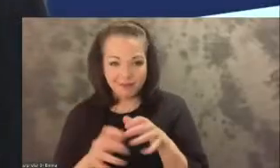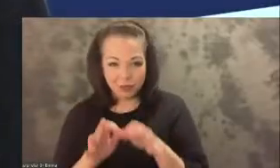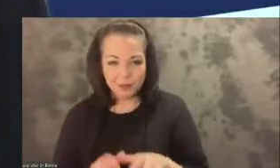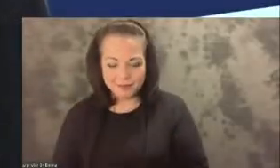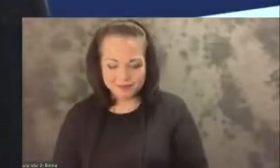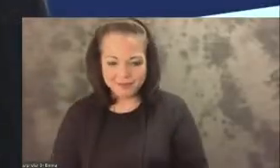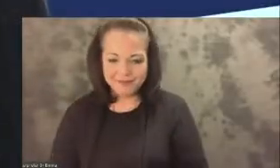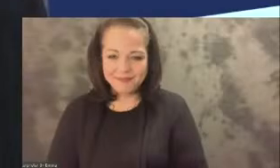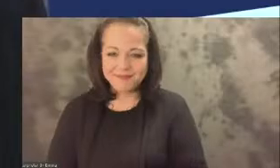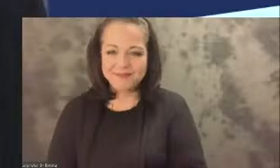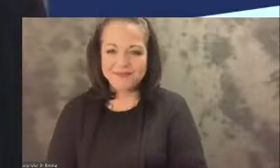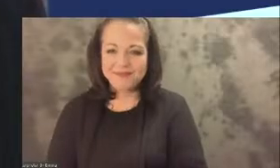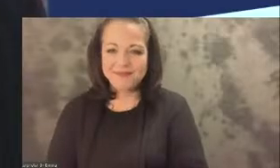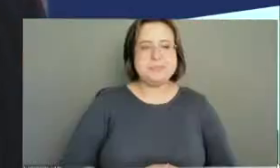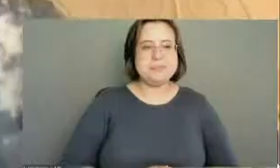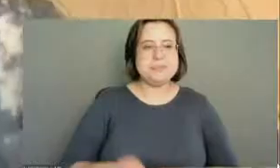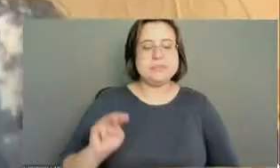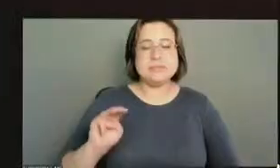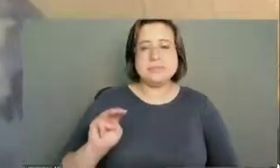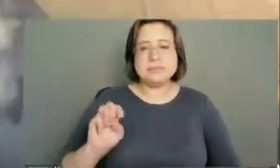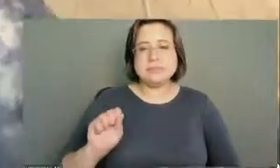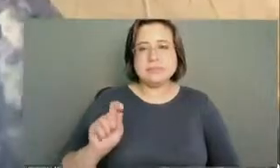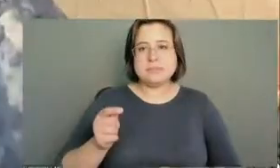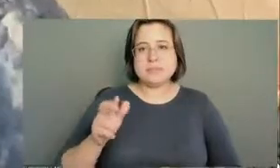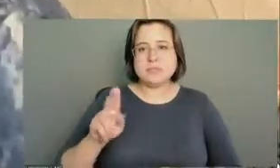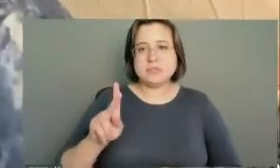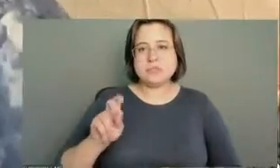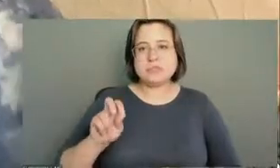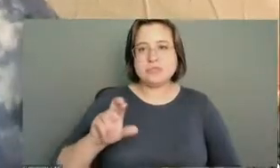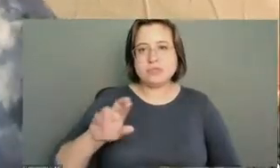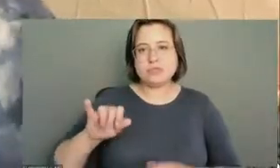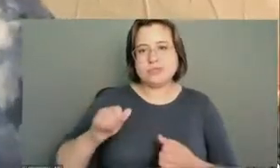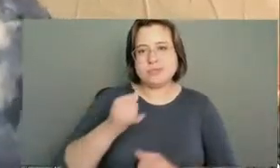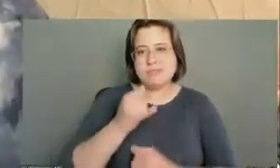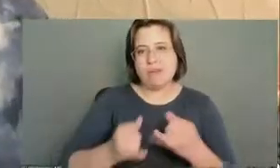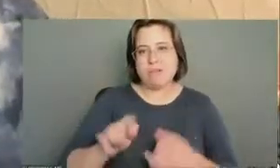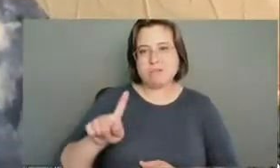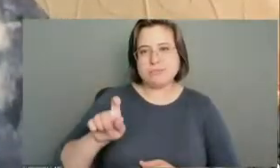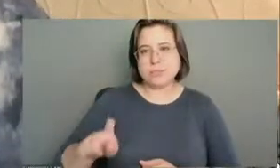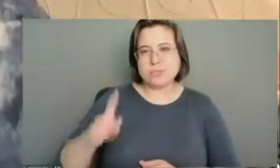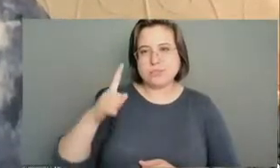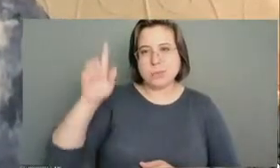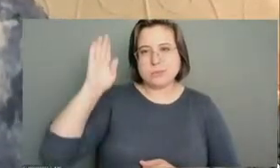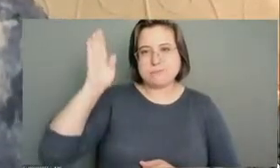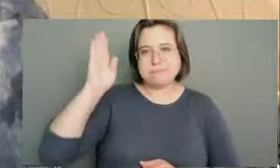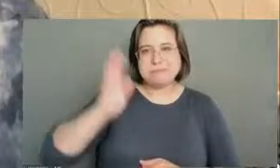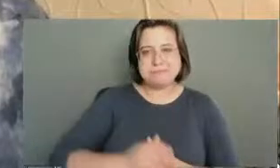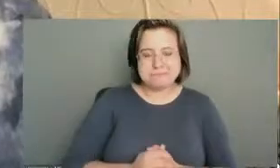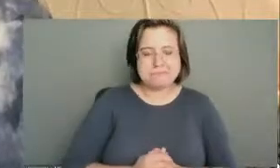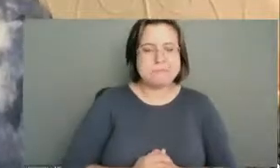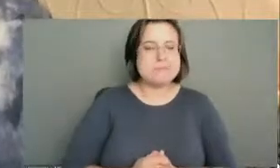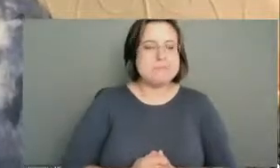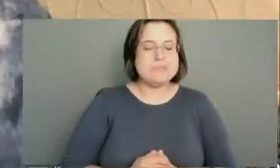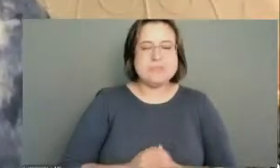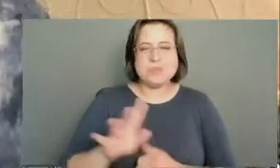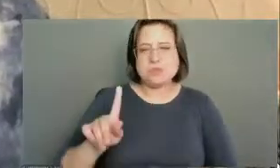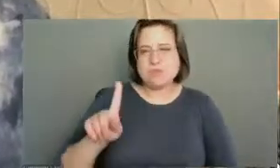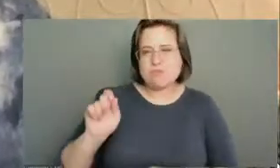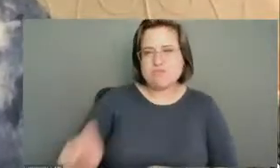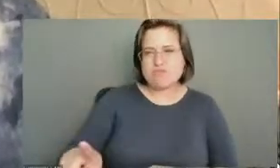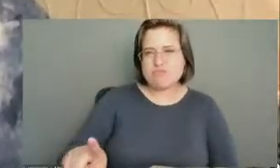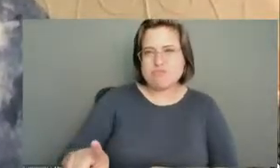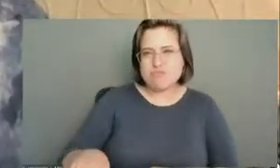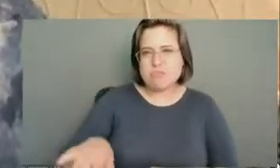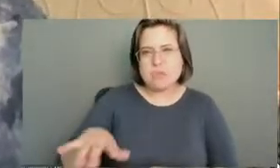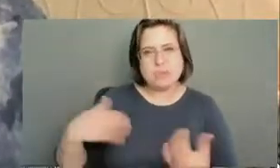final question to our guests. Yes, thank you, Dr. Gage. I have a question. You seem to be a strong advocate of